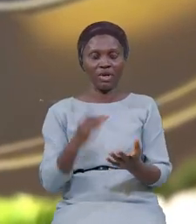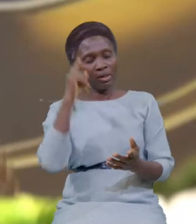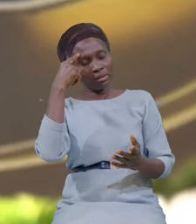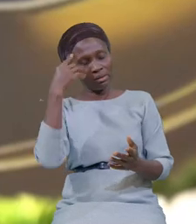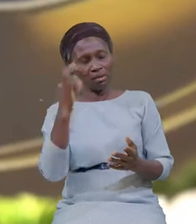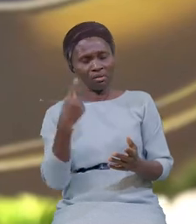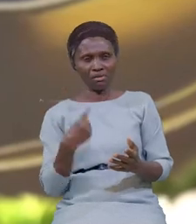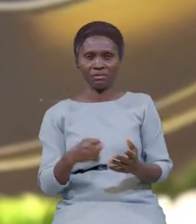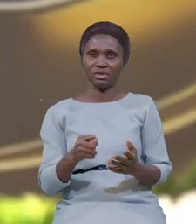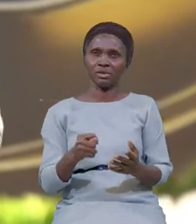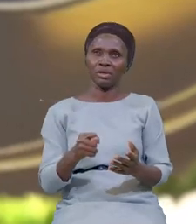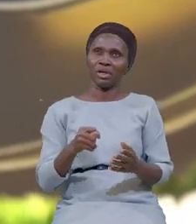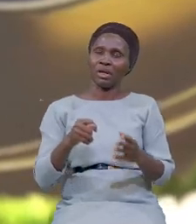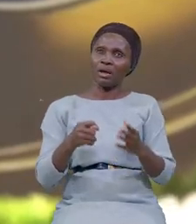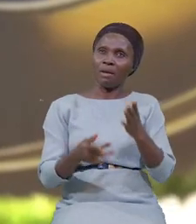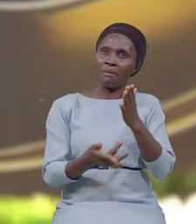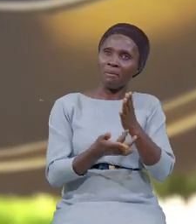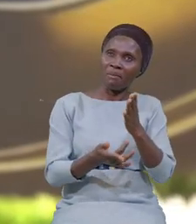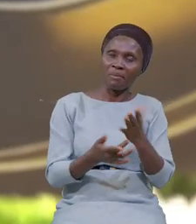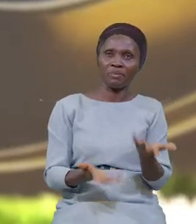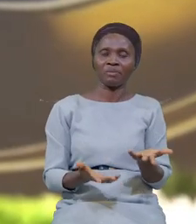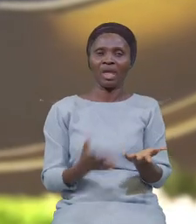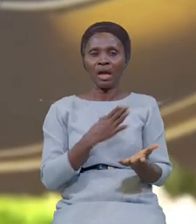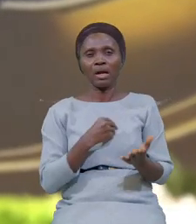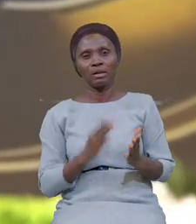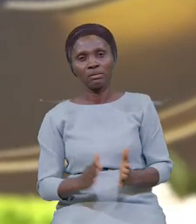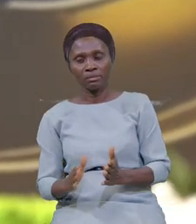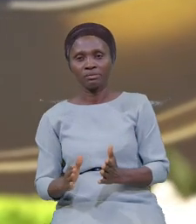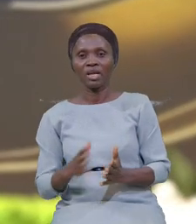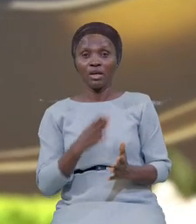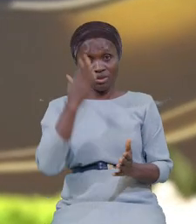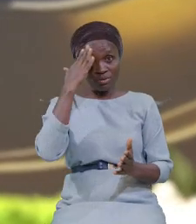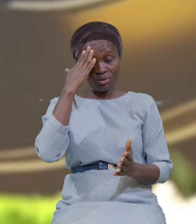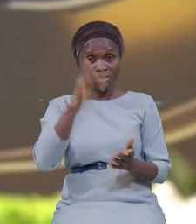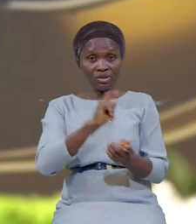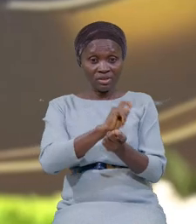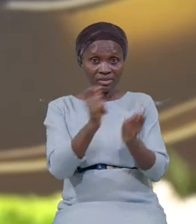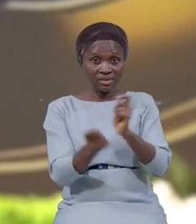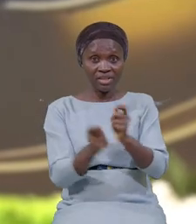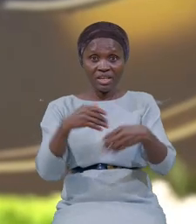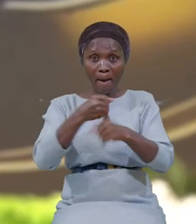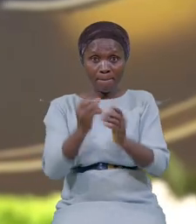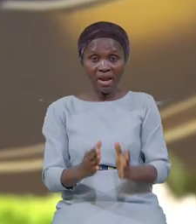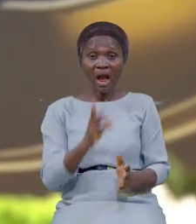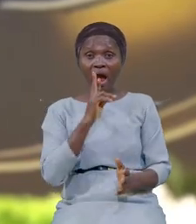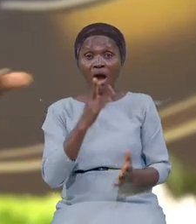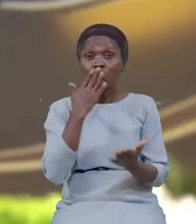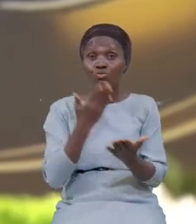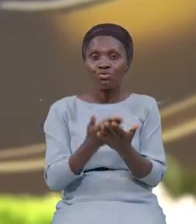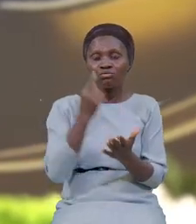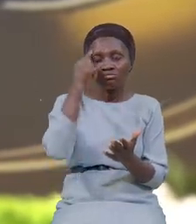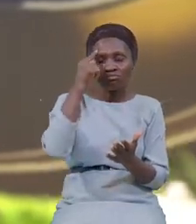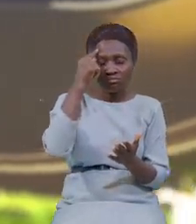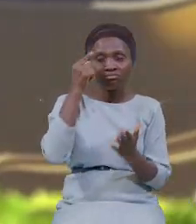strategy and think of a plan. You know, change makers are thinkers. If you